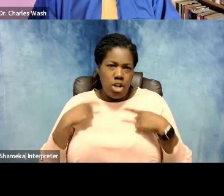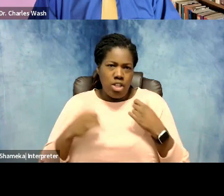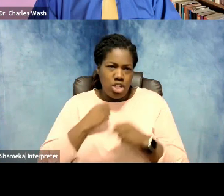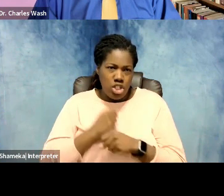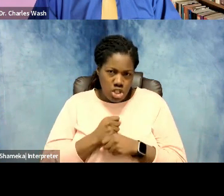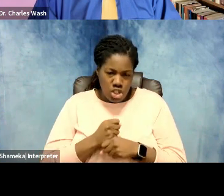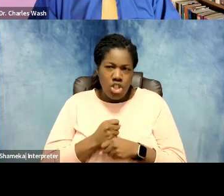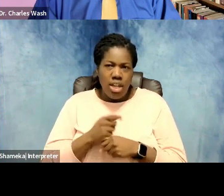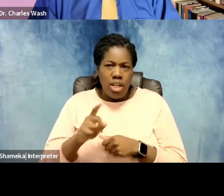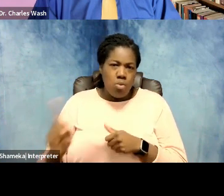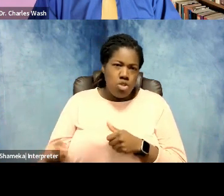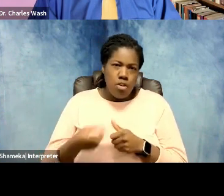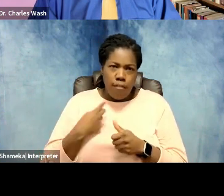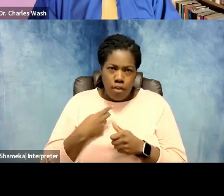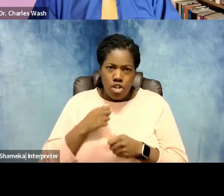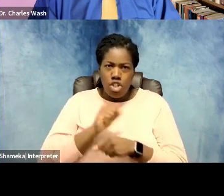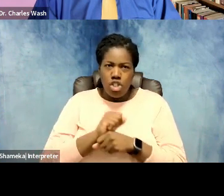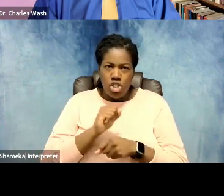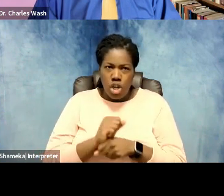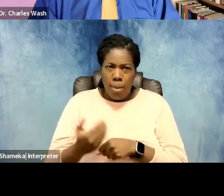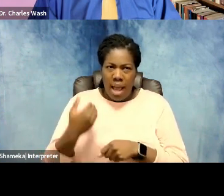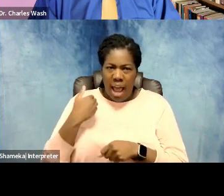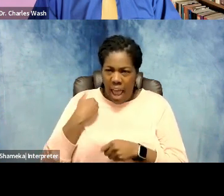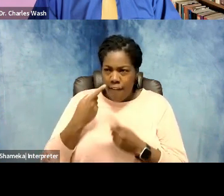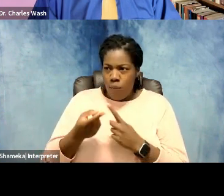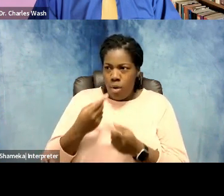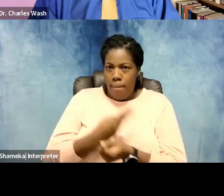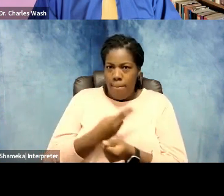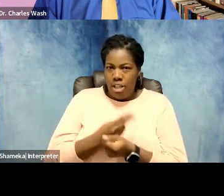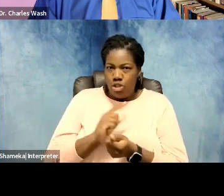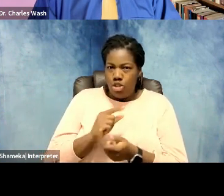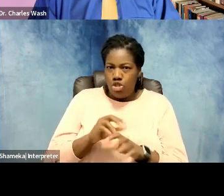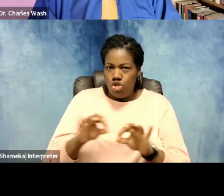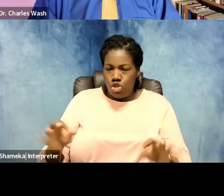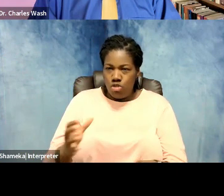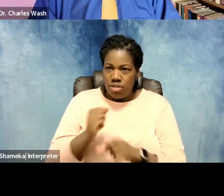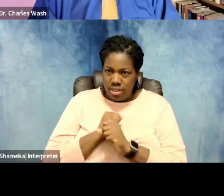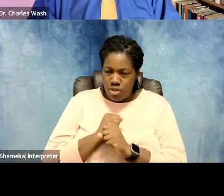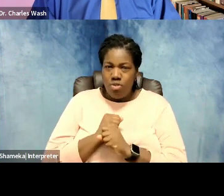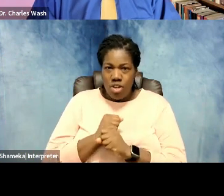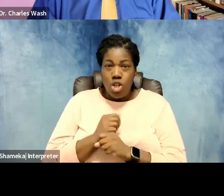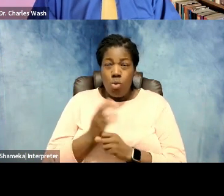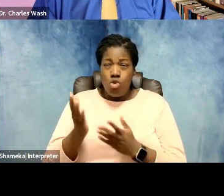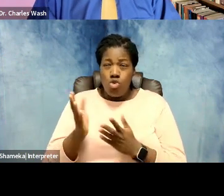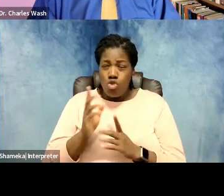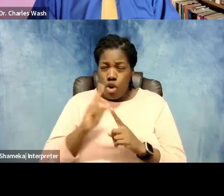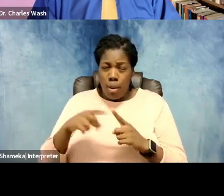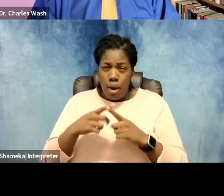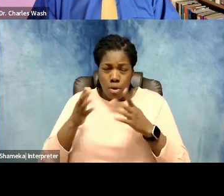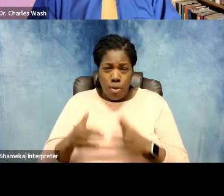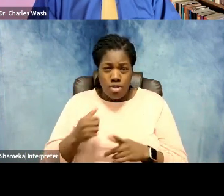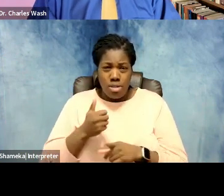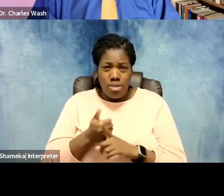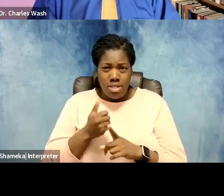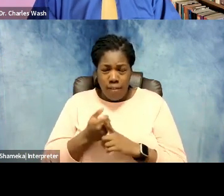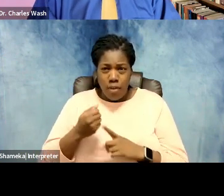Senate. He was the very first job I had coming out of graduate school. And you want to talk about public service, you want to talk about someone who wakes